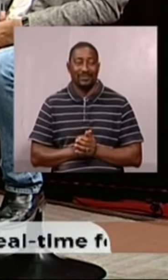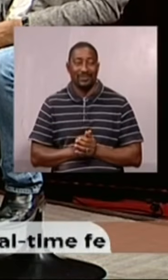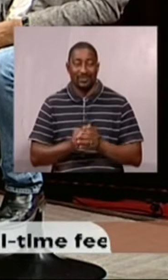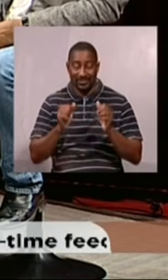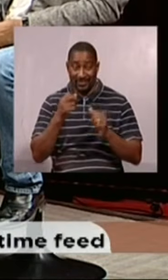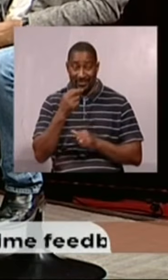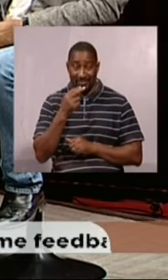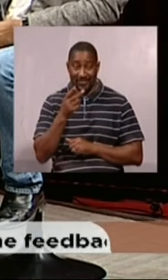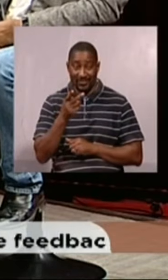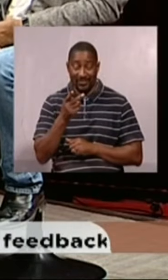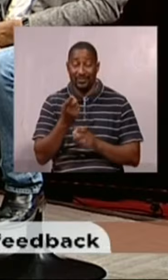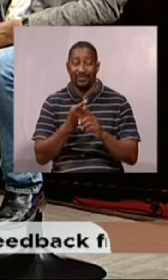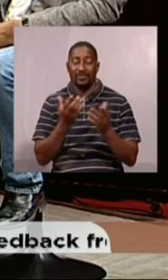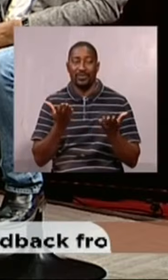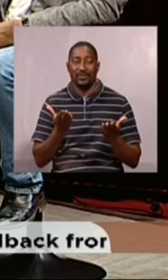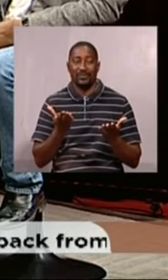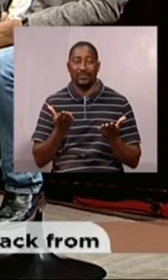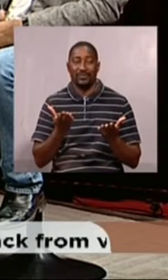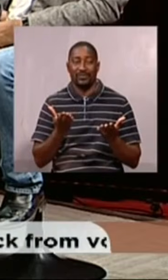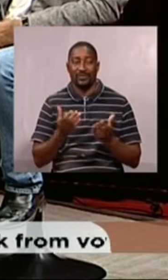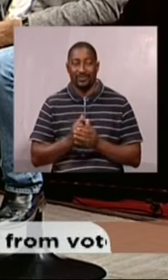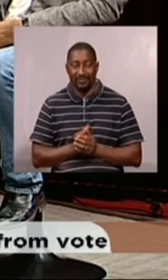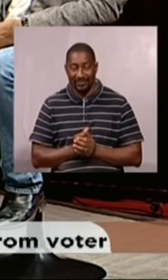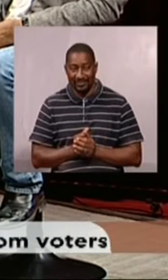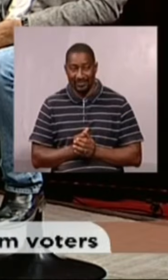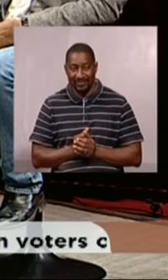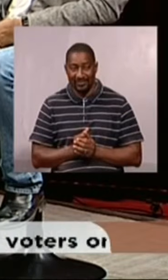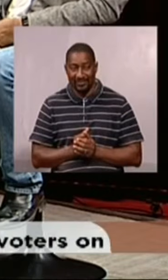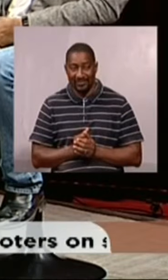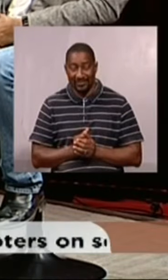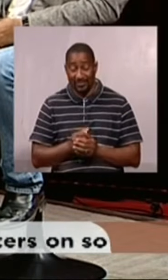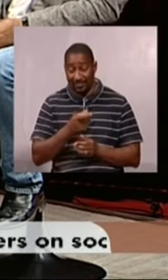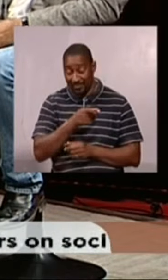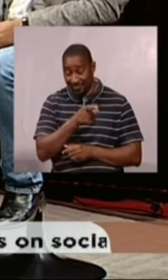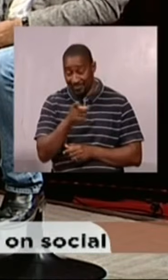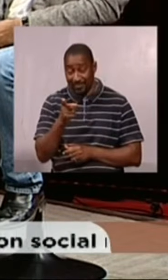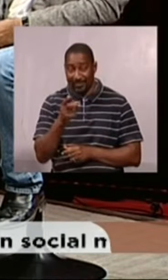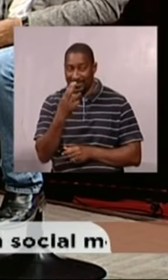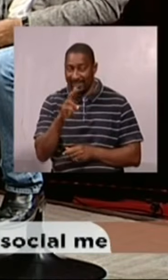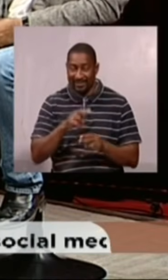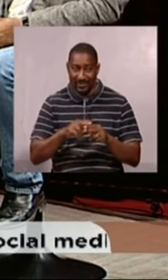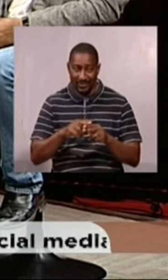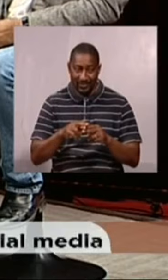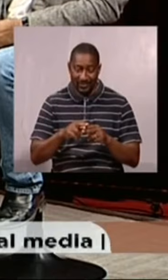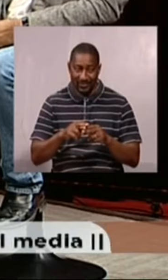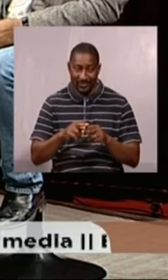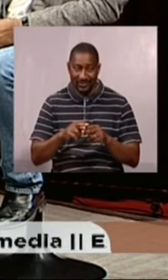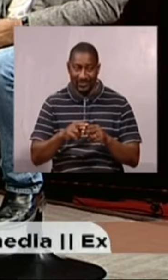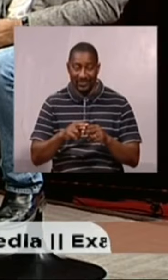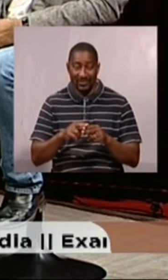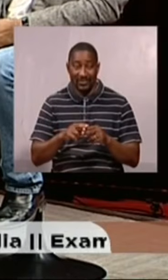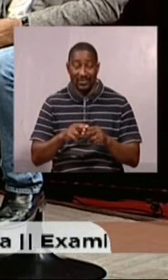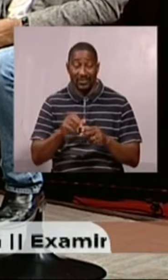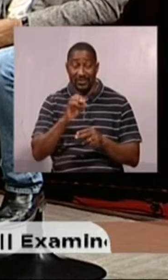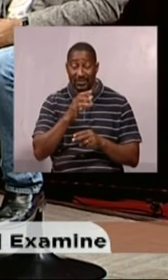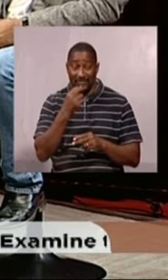at the strides where we have come from to those that didn't even embrace online media. And if we look at the older generation, they're scared